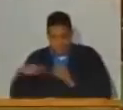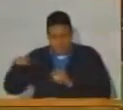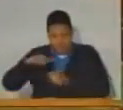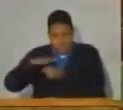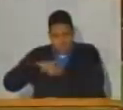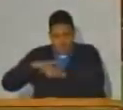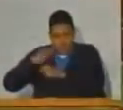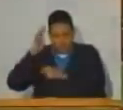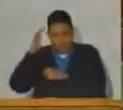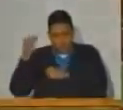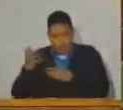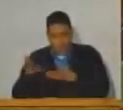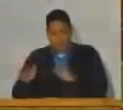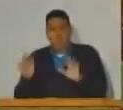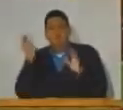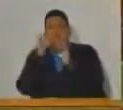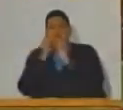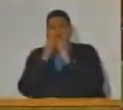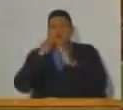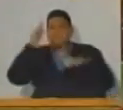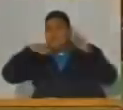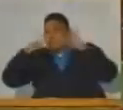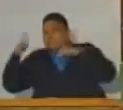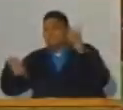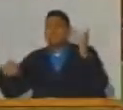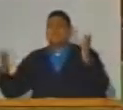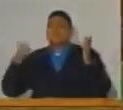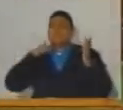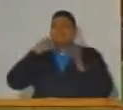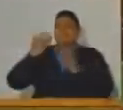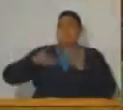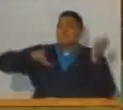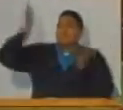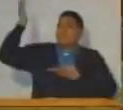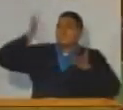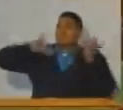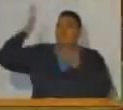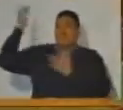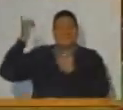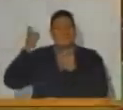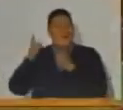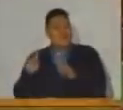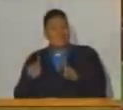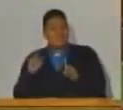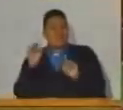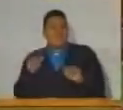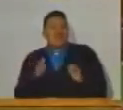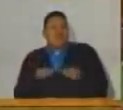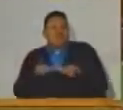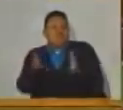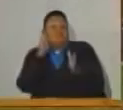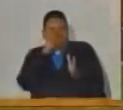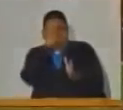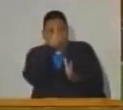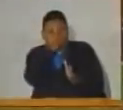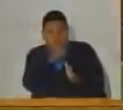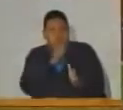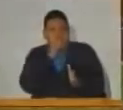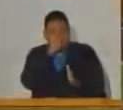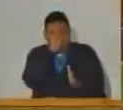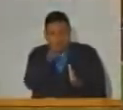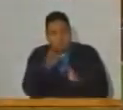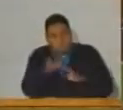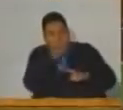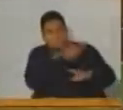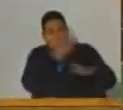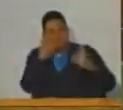that will also allow for a diversified export market and can provide for direct and indirect boosts